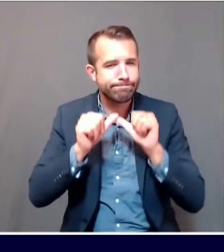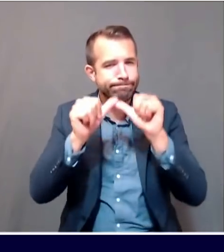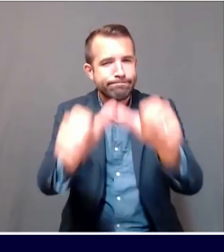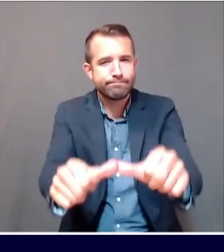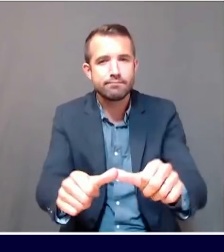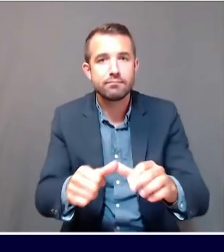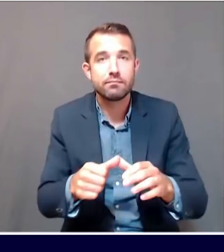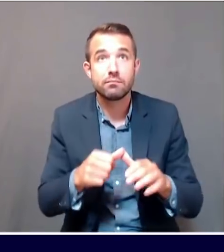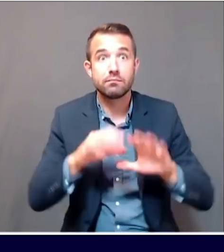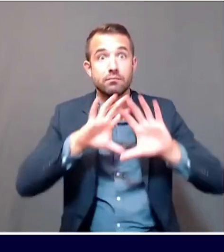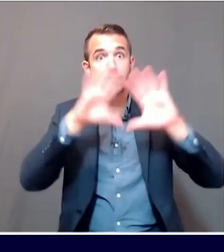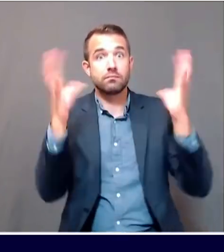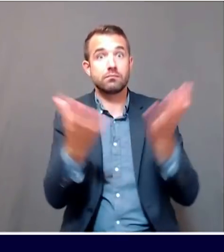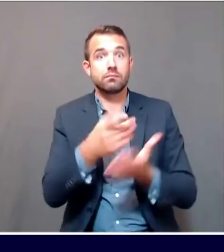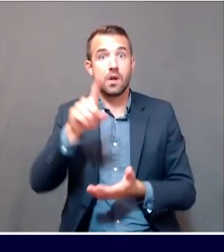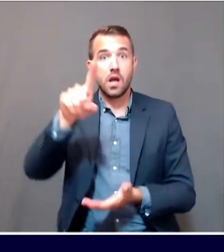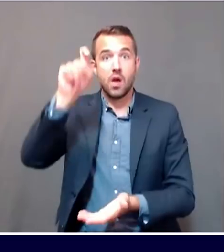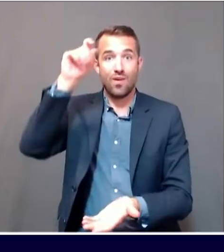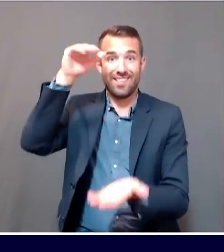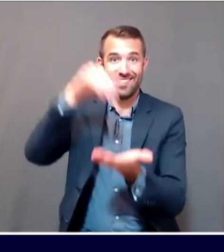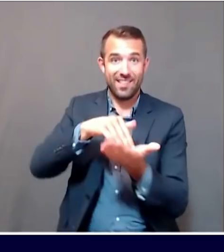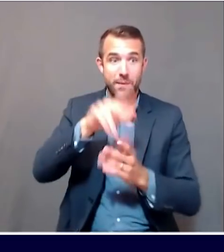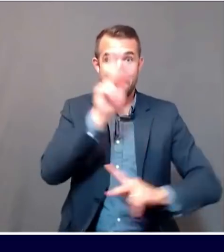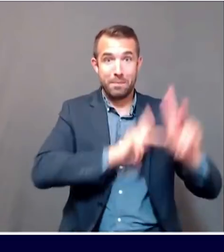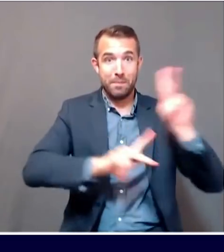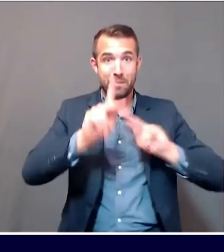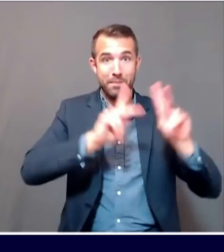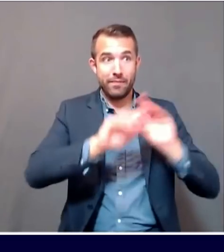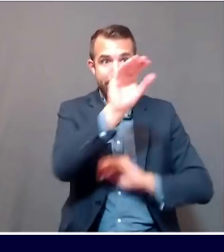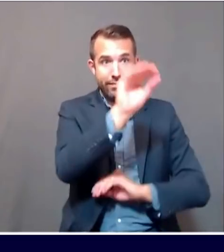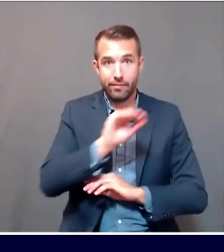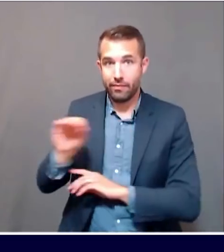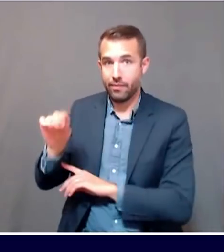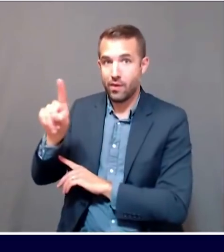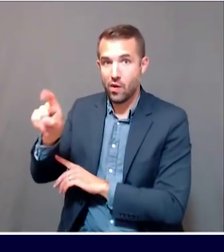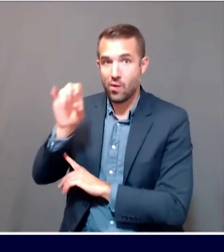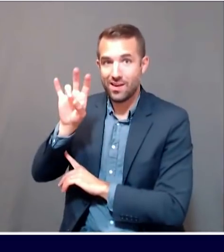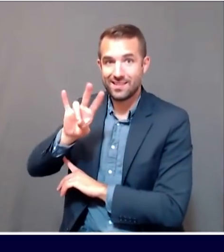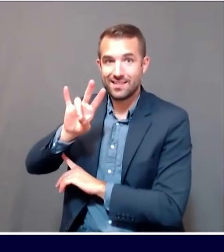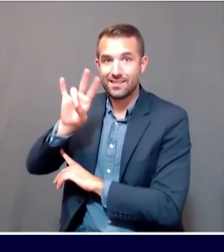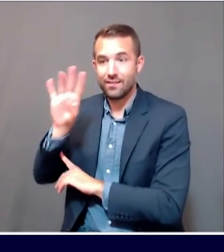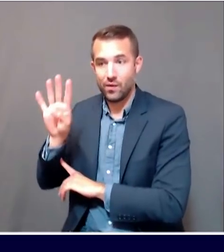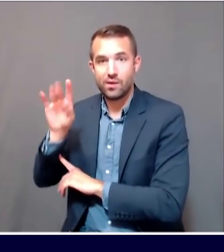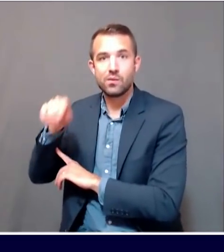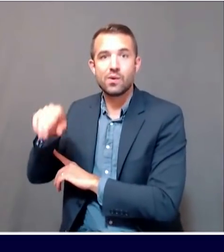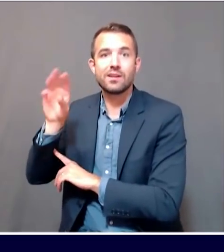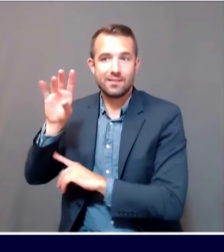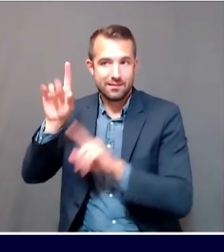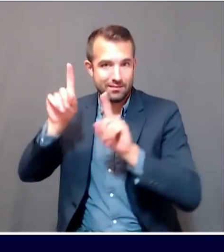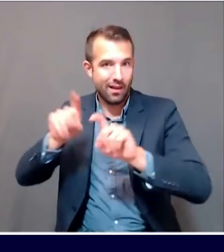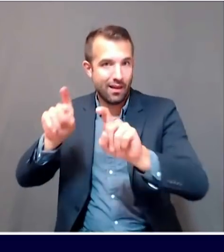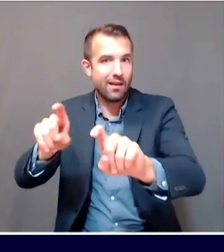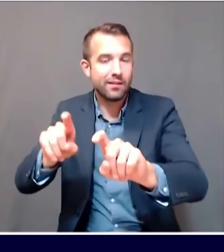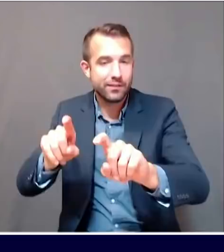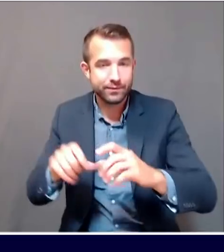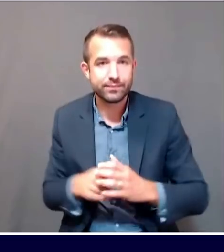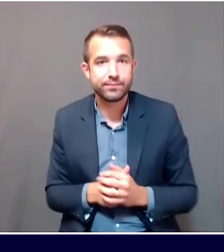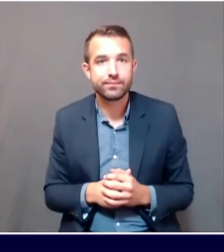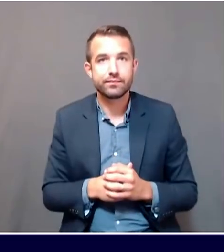176.5 tests conducted for every 100,000 people in Maine. And finally, a brief